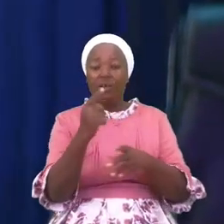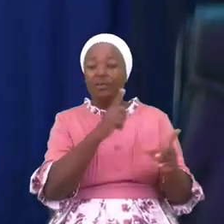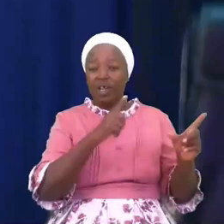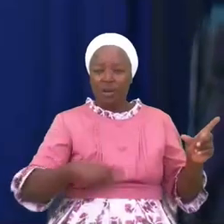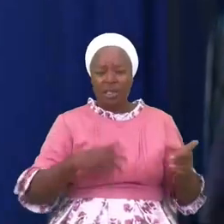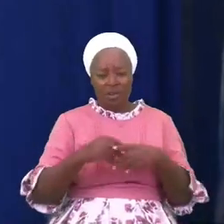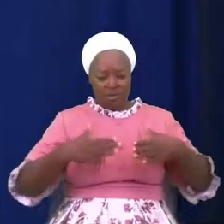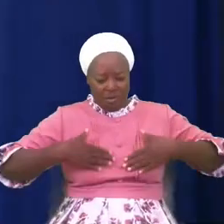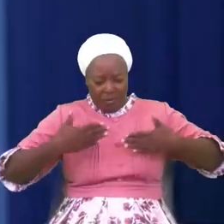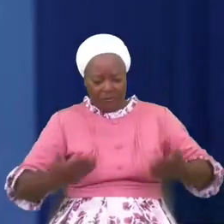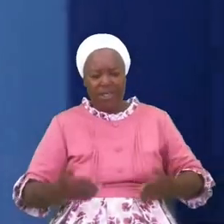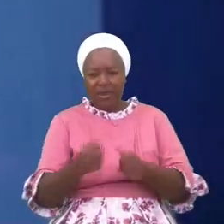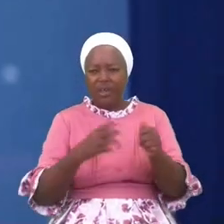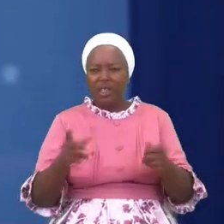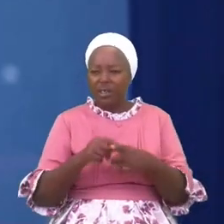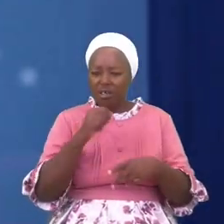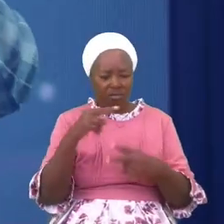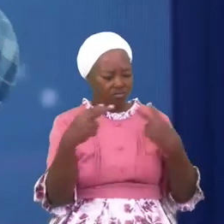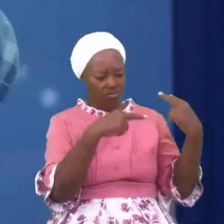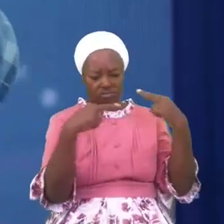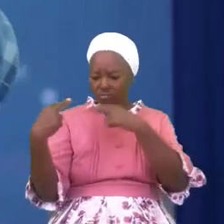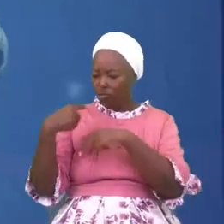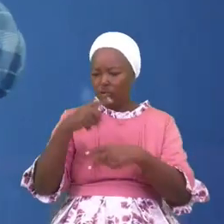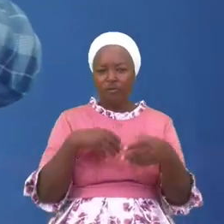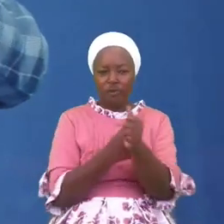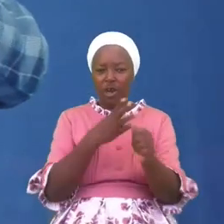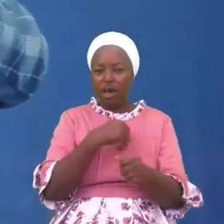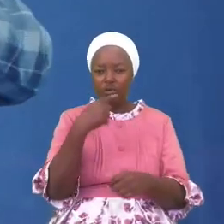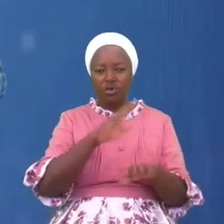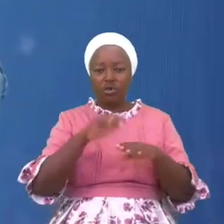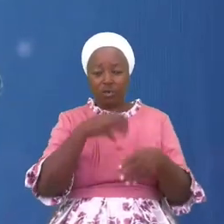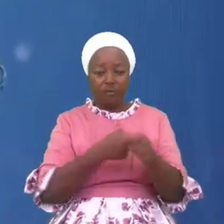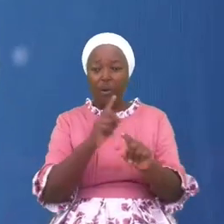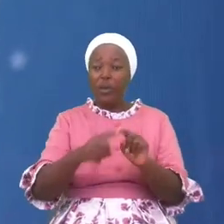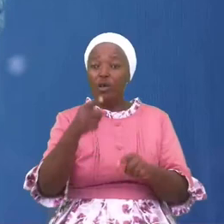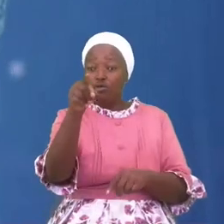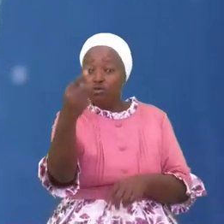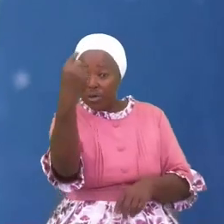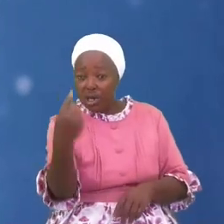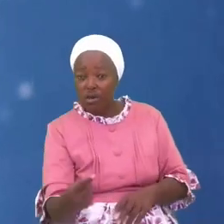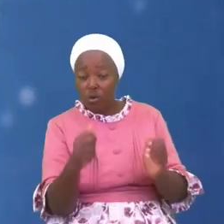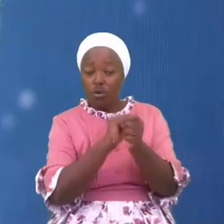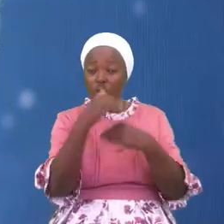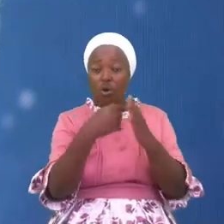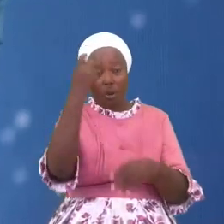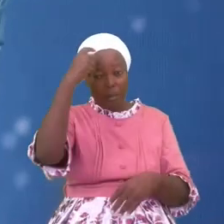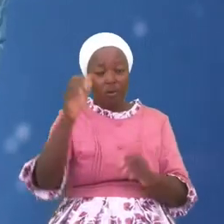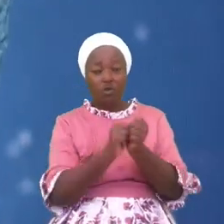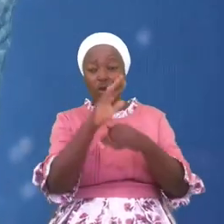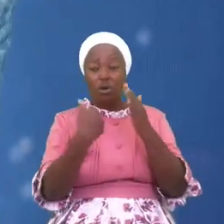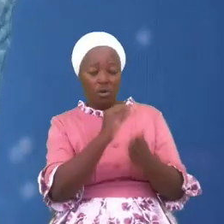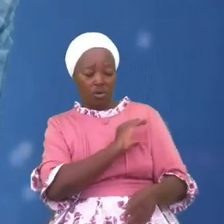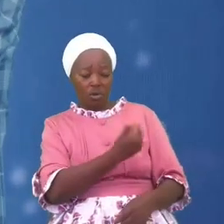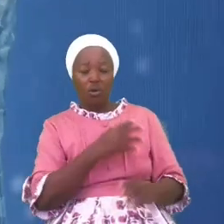follow? You. With all your mind, all your soul, all your strength, all the determination